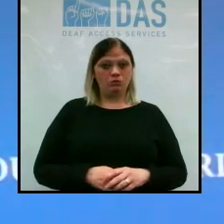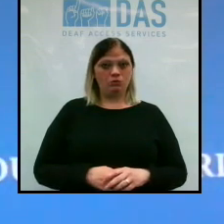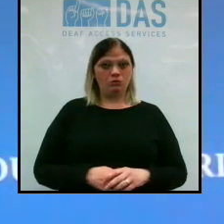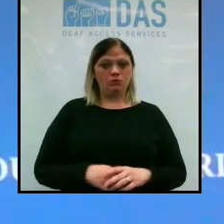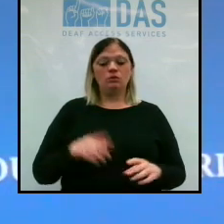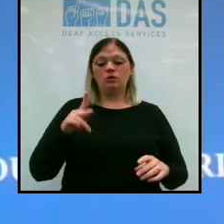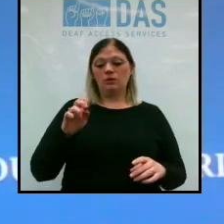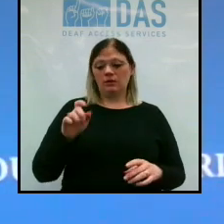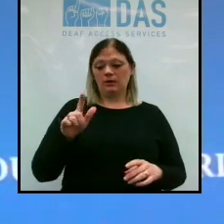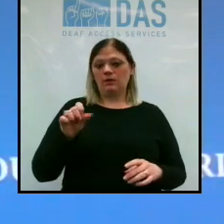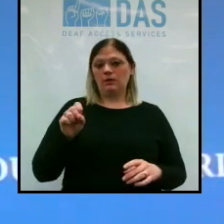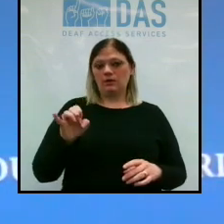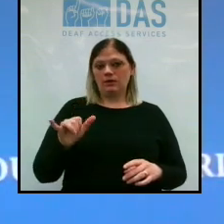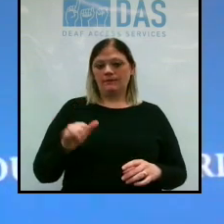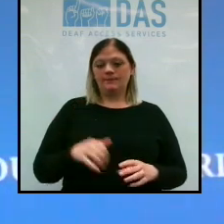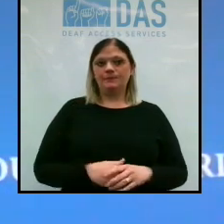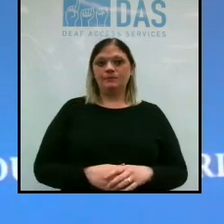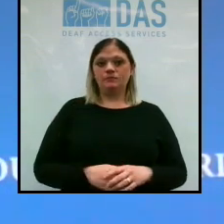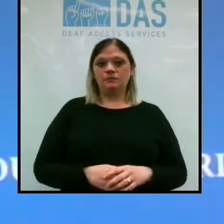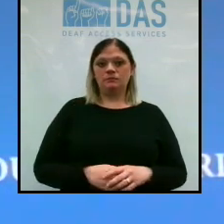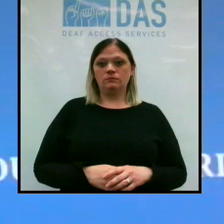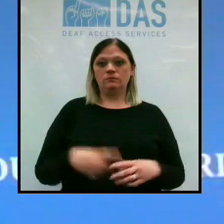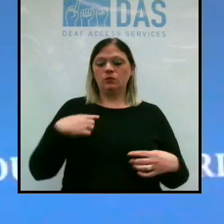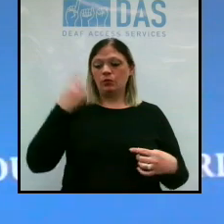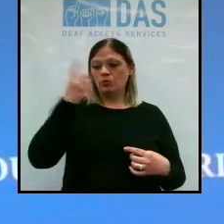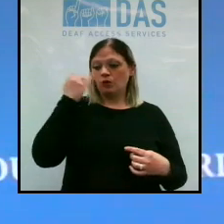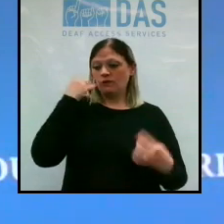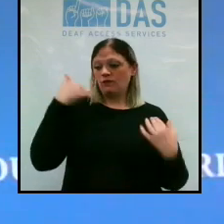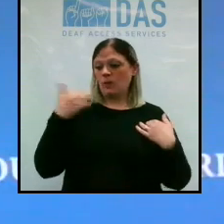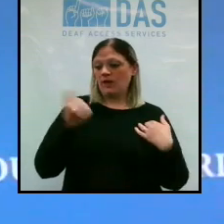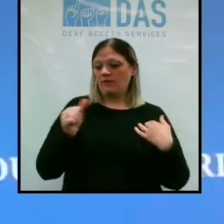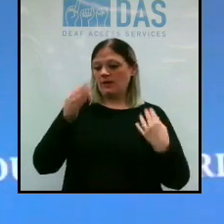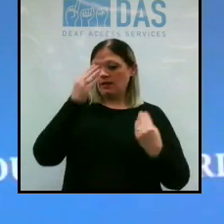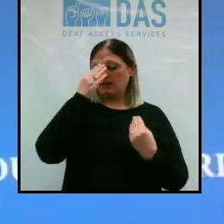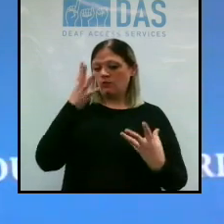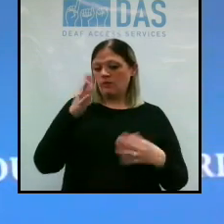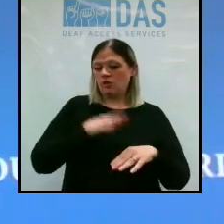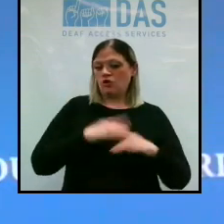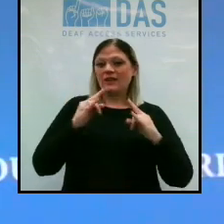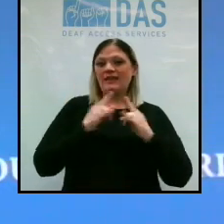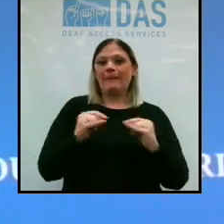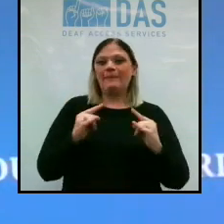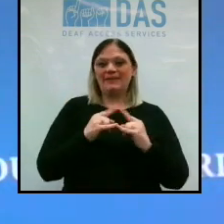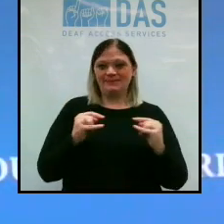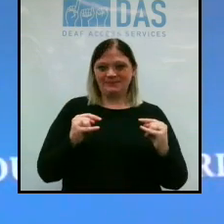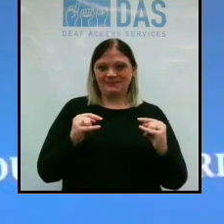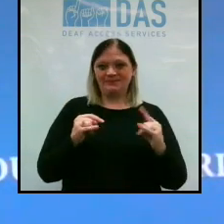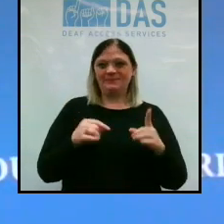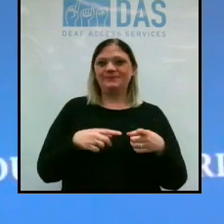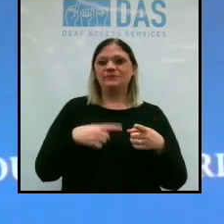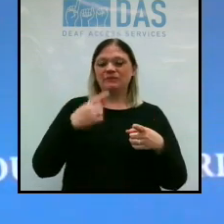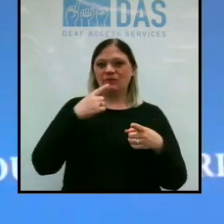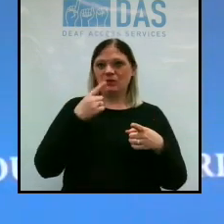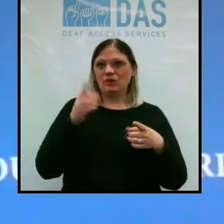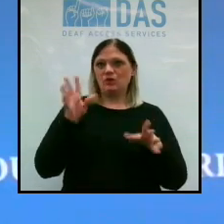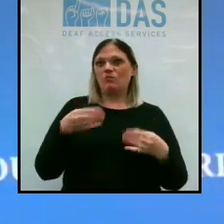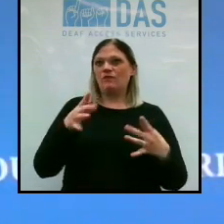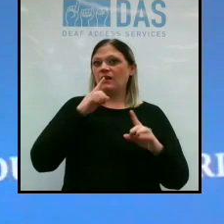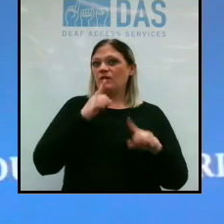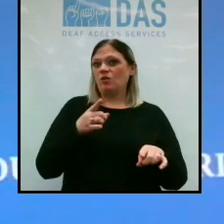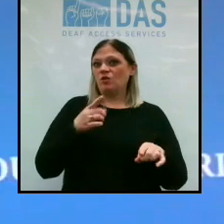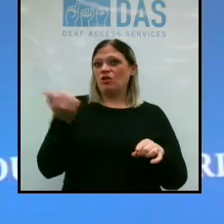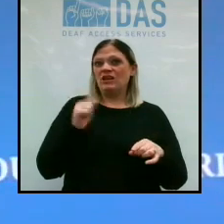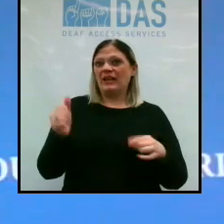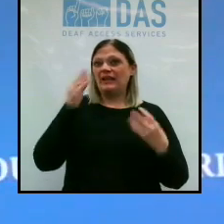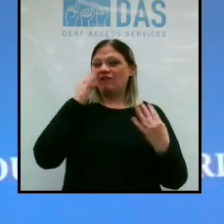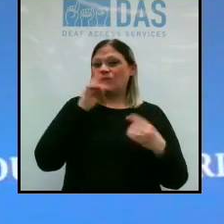It's Kelsey. I was wondering if you have any update on campgrounds. You know, you submitted that revised order last week. Have you gotten any